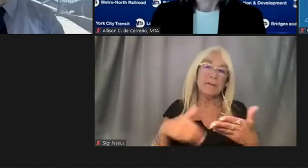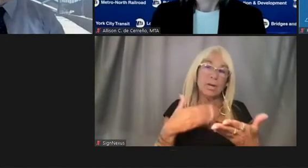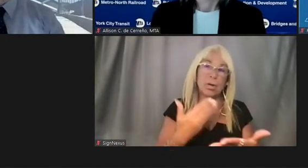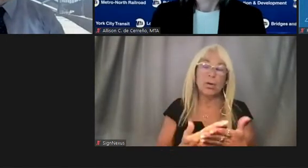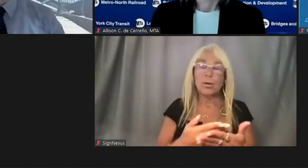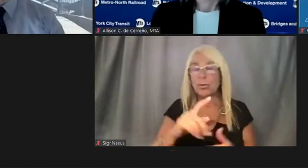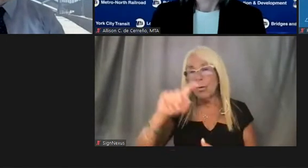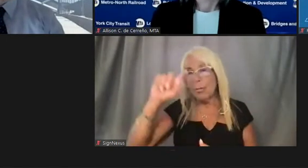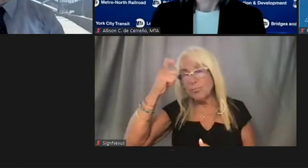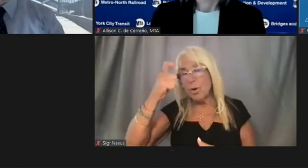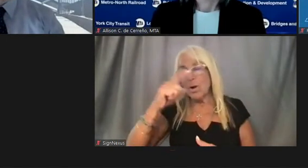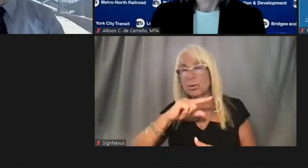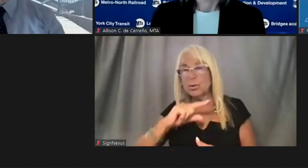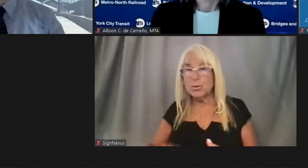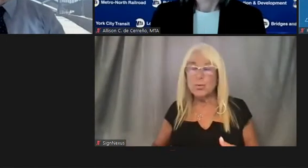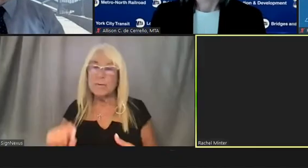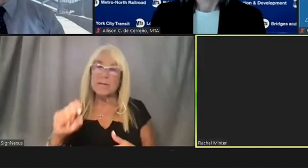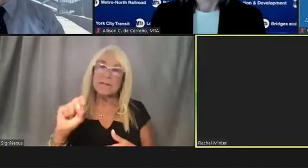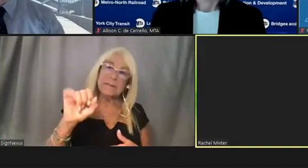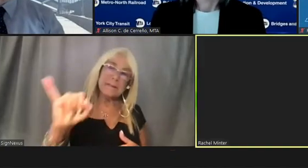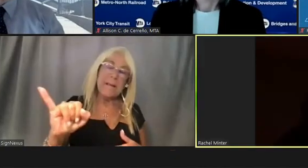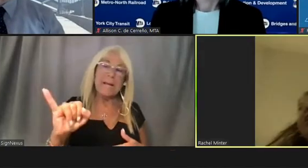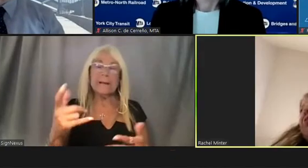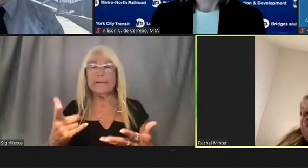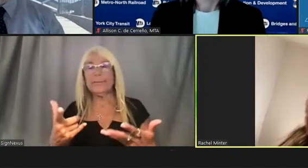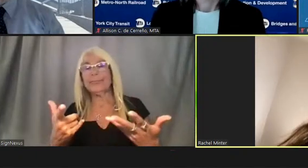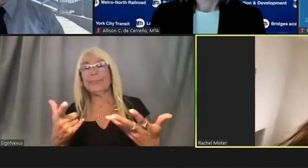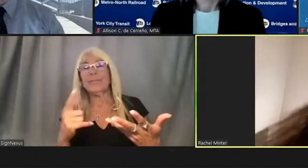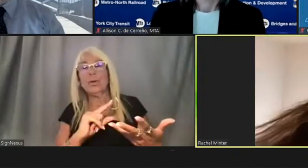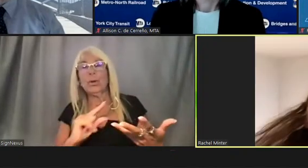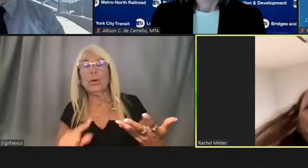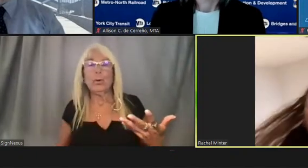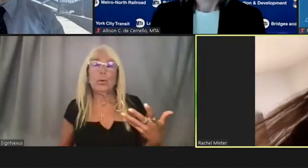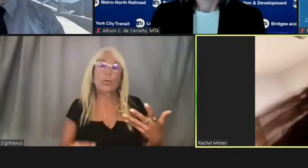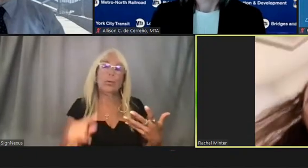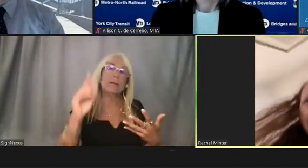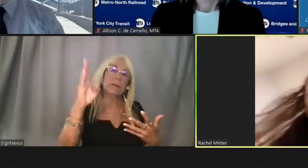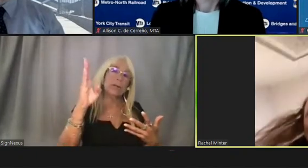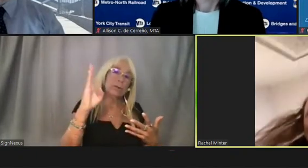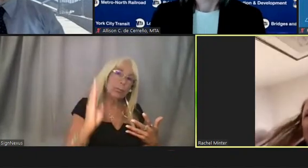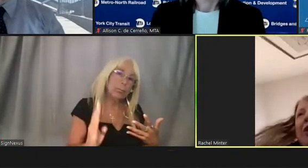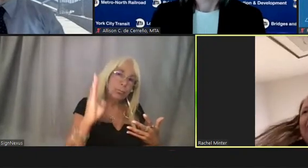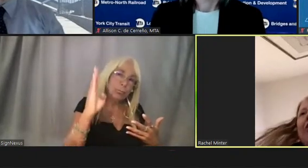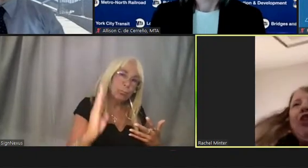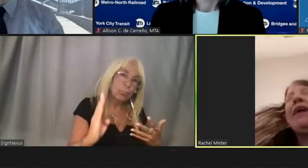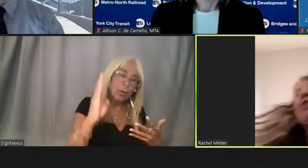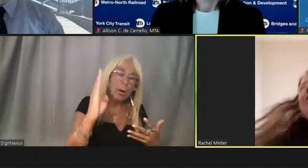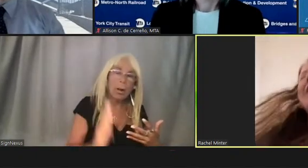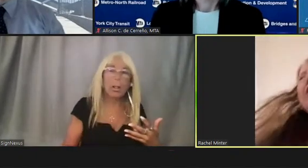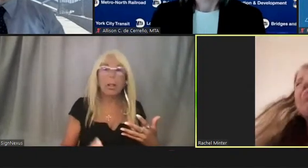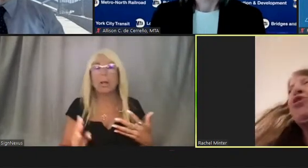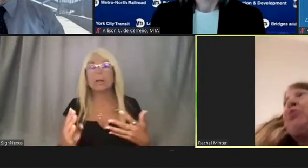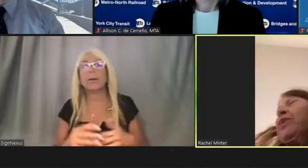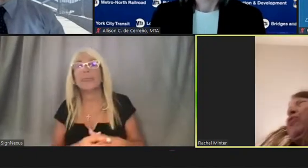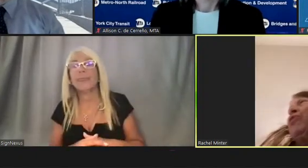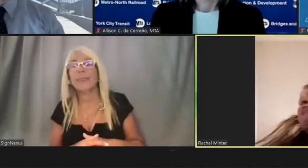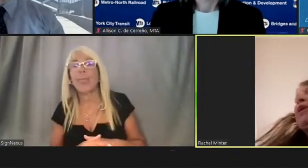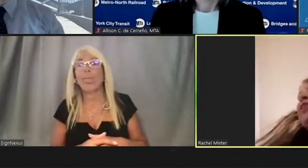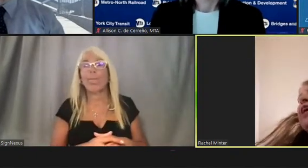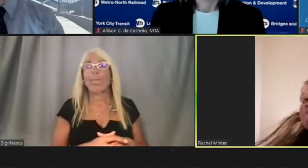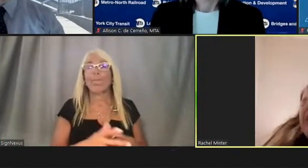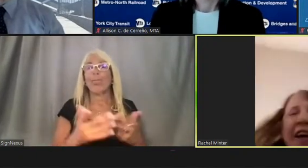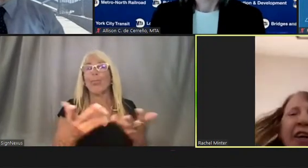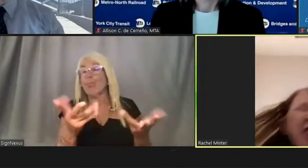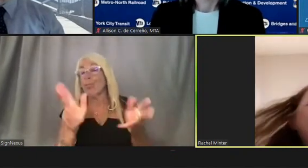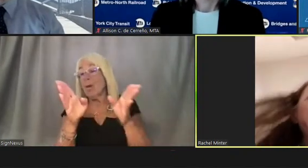organizational um affiliation except so I guess I'm here as a Which is less politically correct than saying a person with a